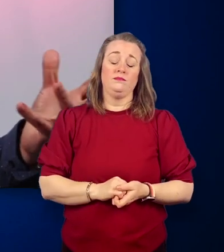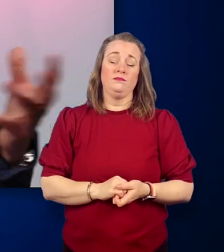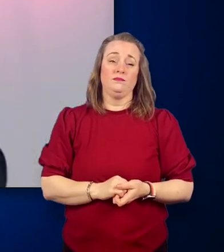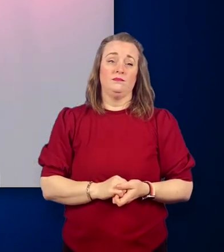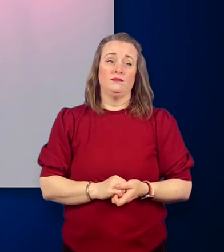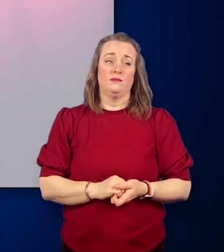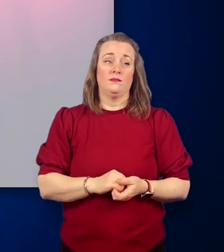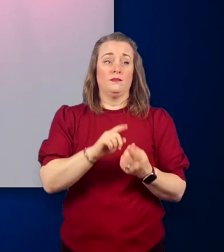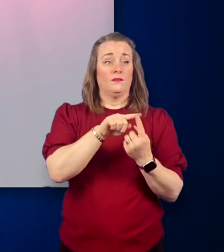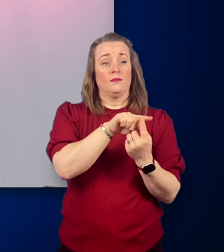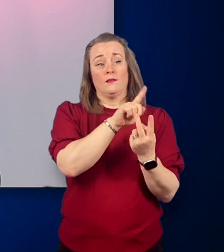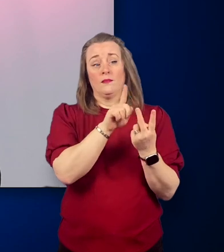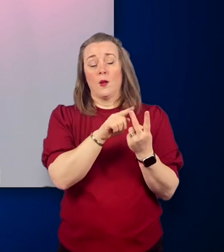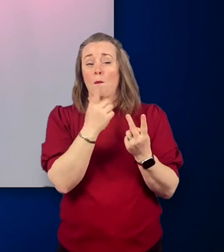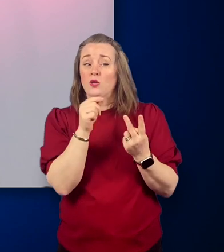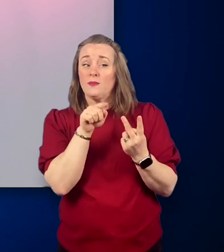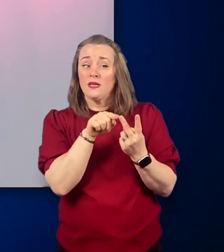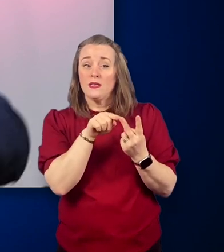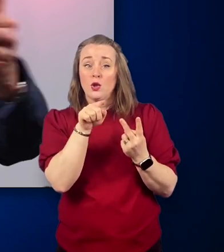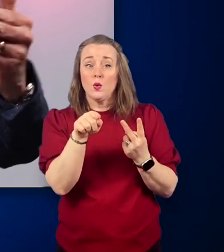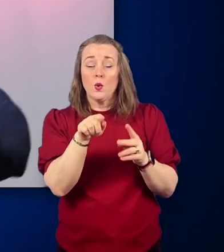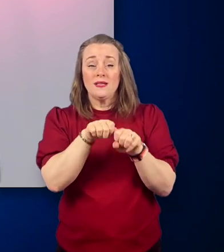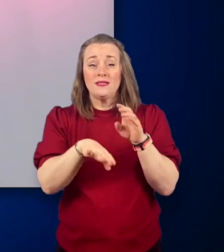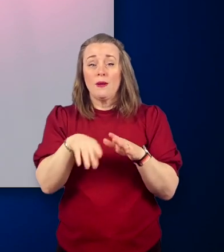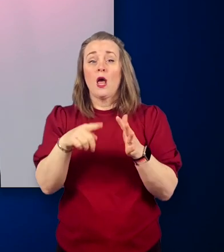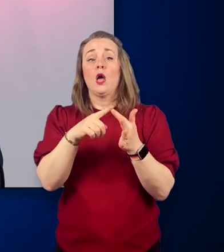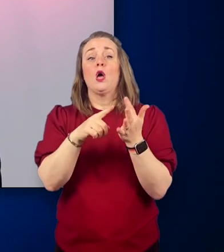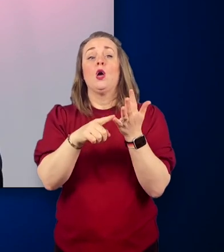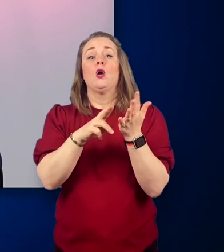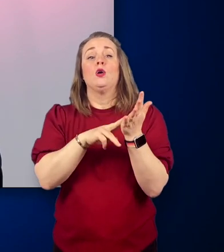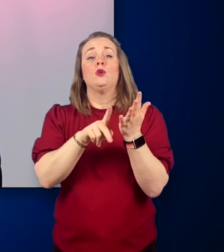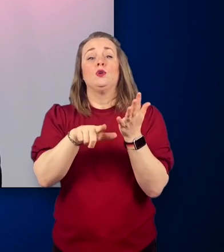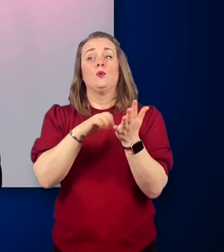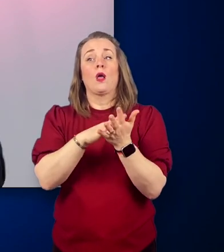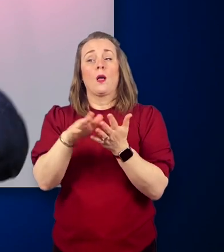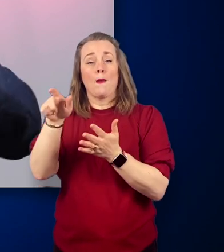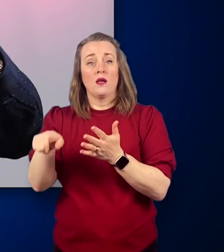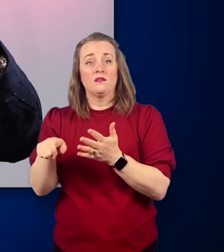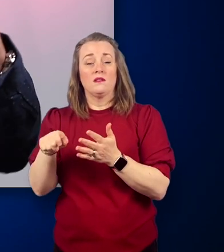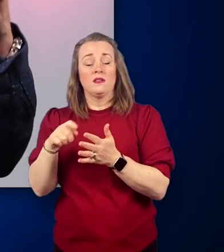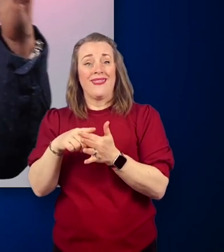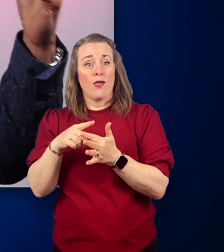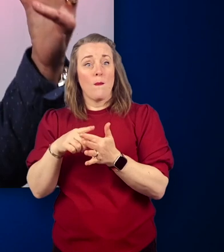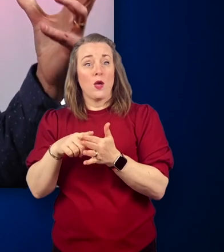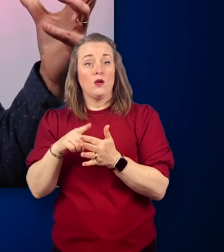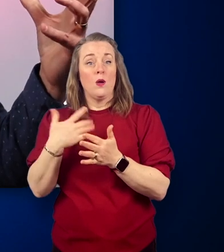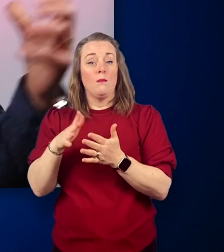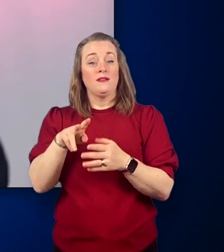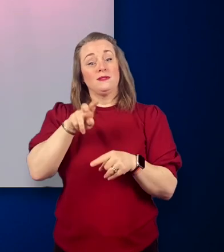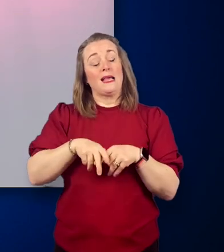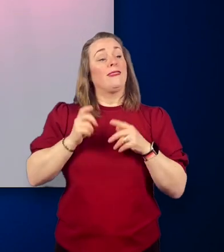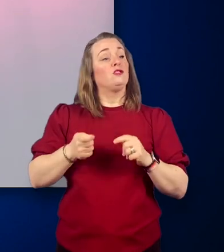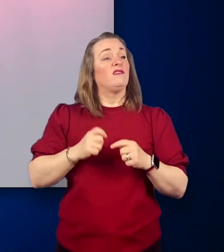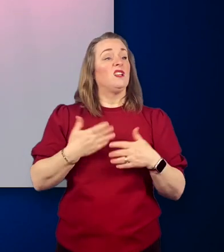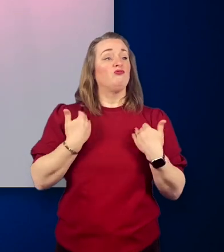the eunuch. You've sat in your chariot. You've got everything in your life.